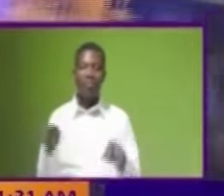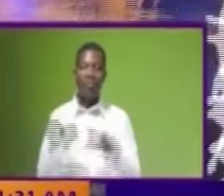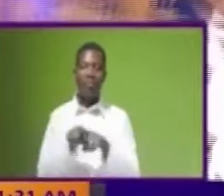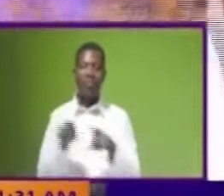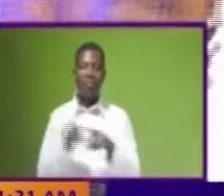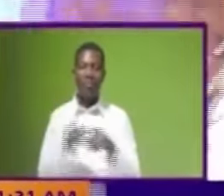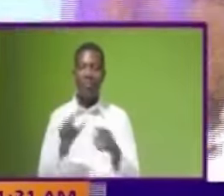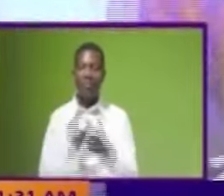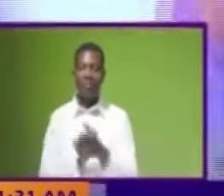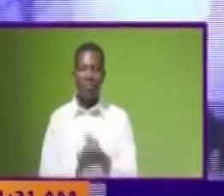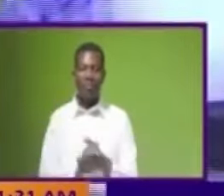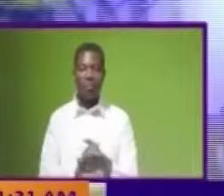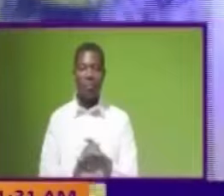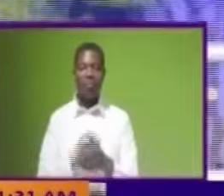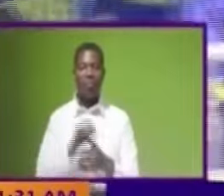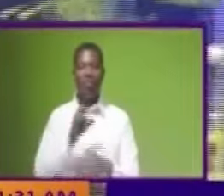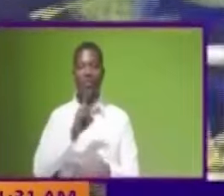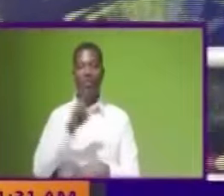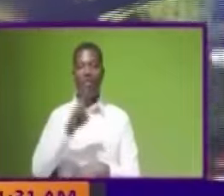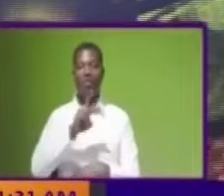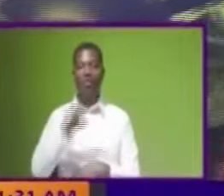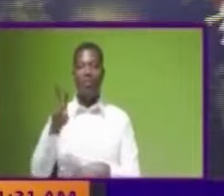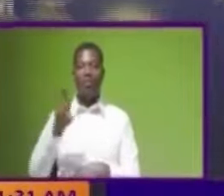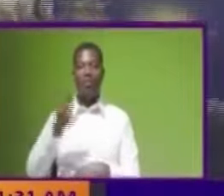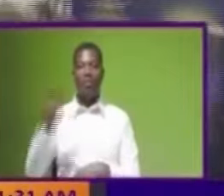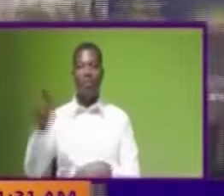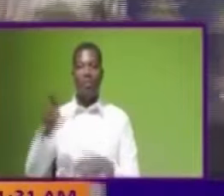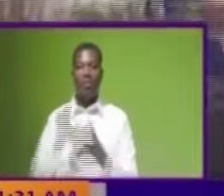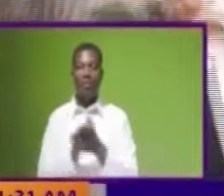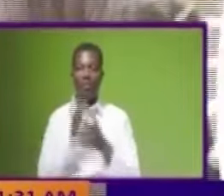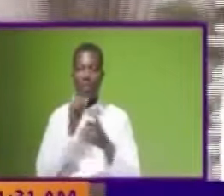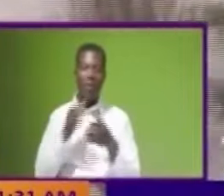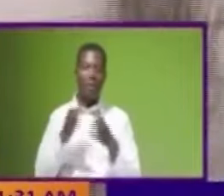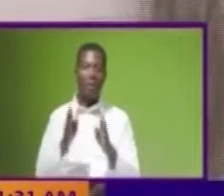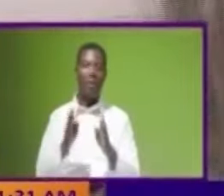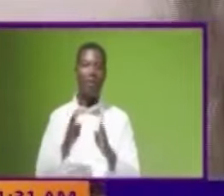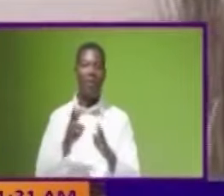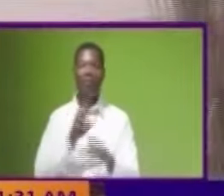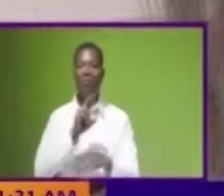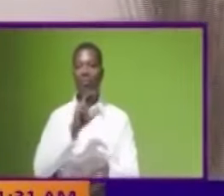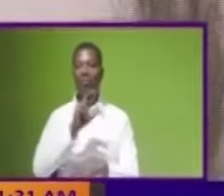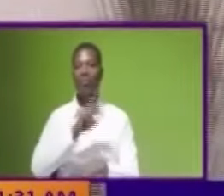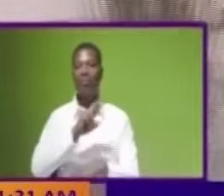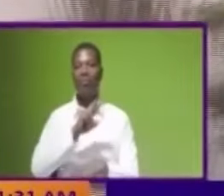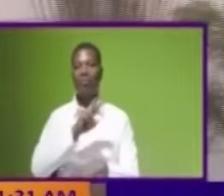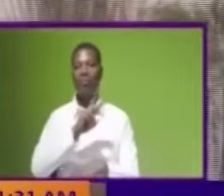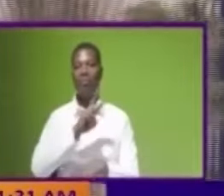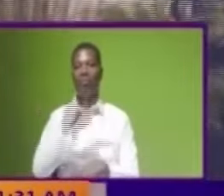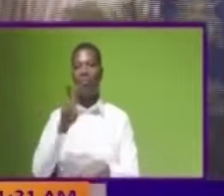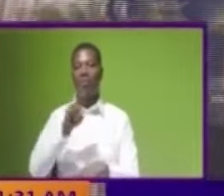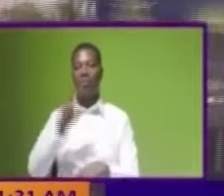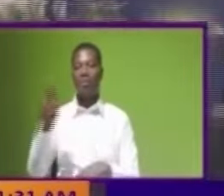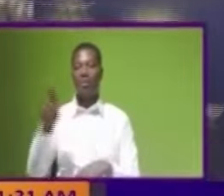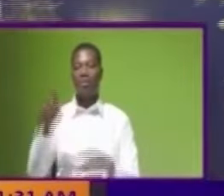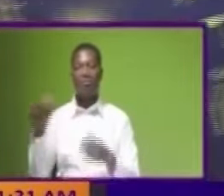mai enye se hama ubi mfa angmana mai eni munchichi fem